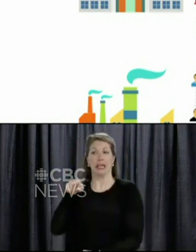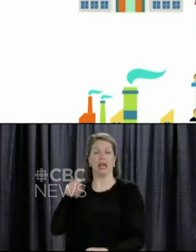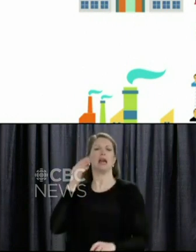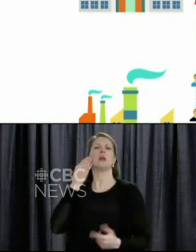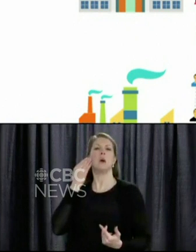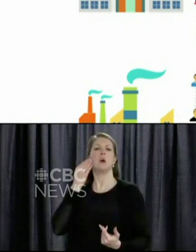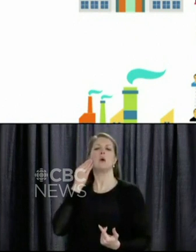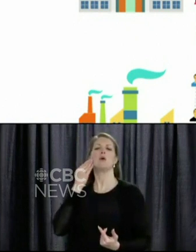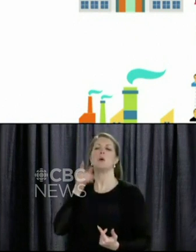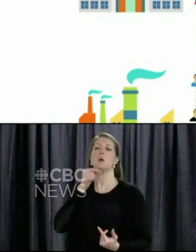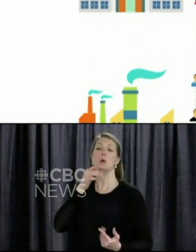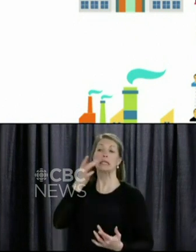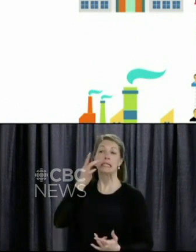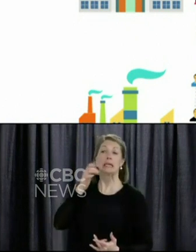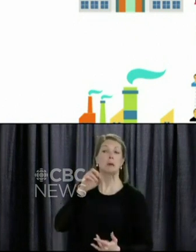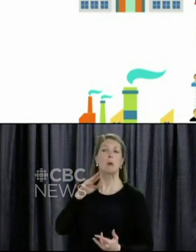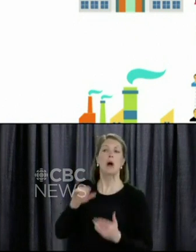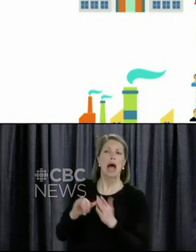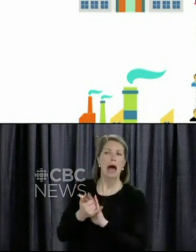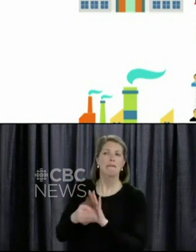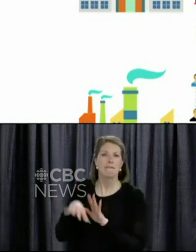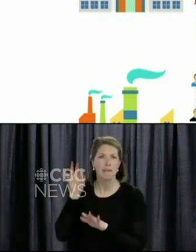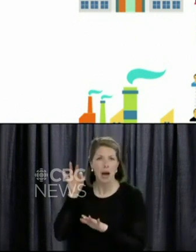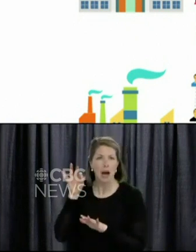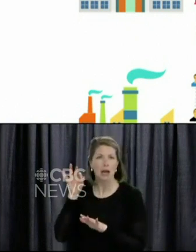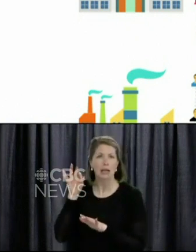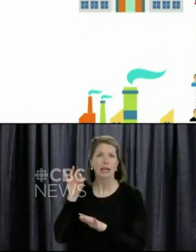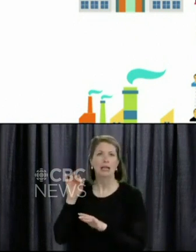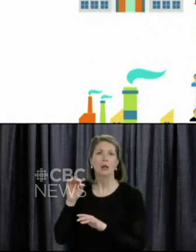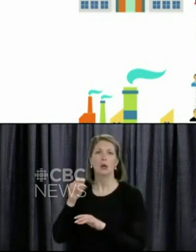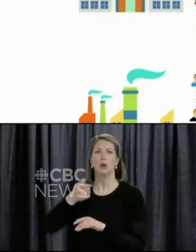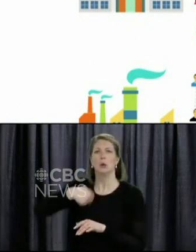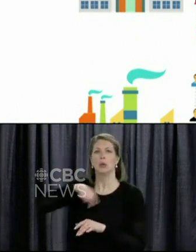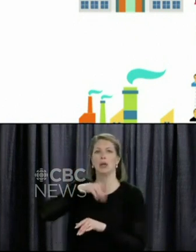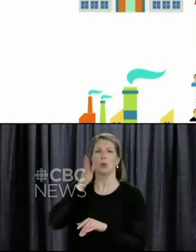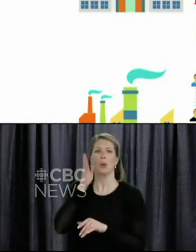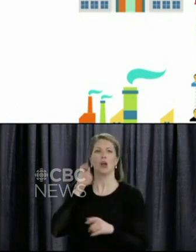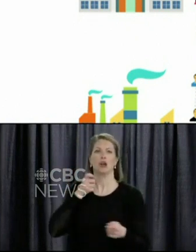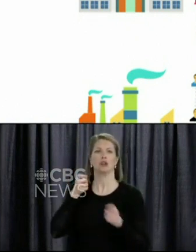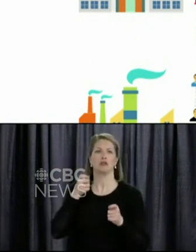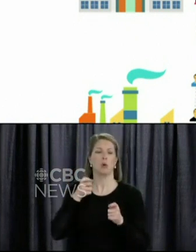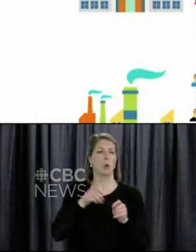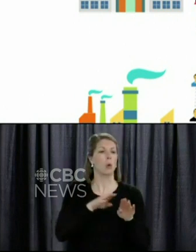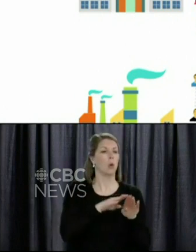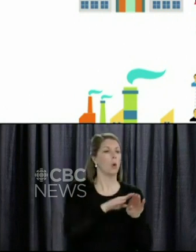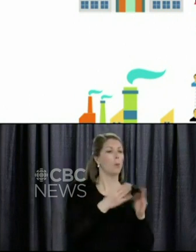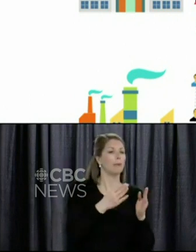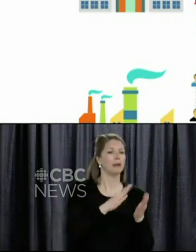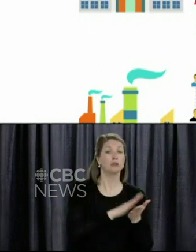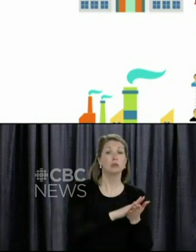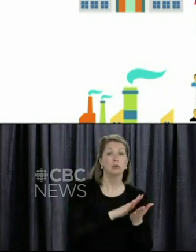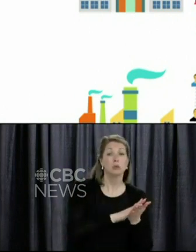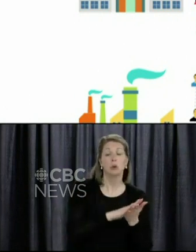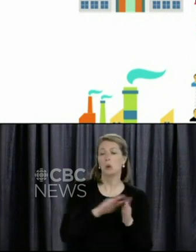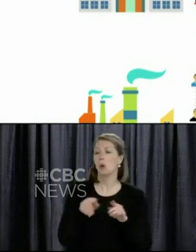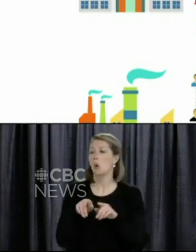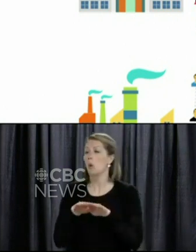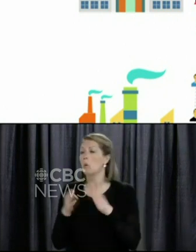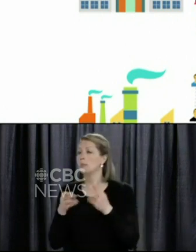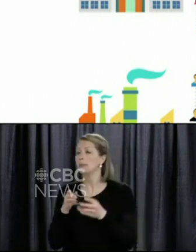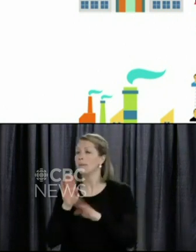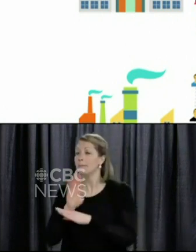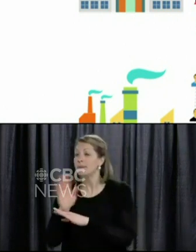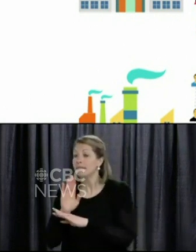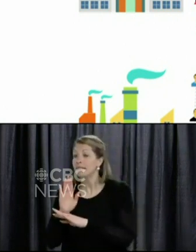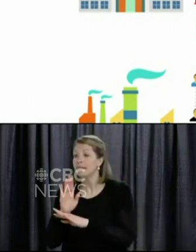terms of the impact of the environment? Sorry, the impact in terms of the infection rate. This is not a